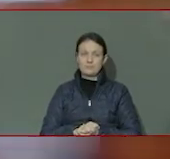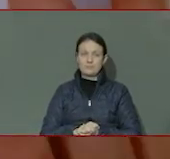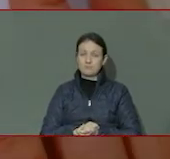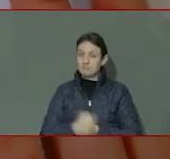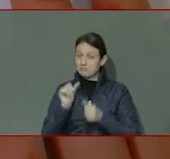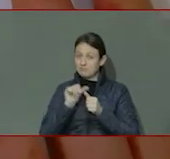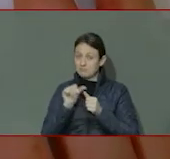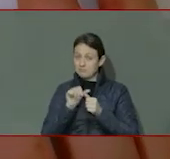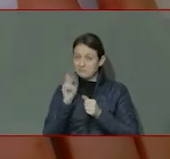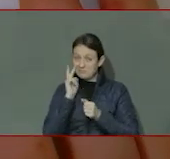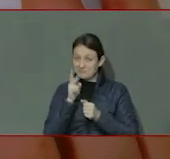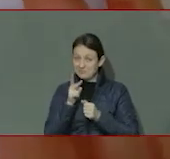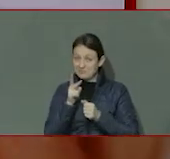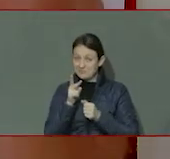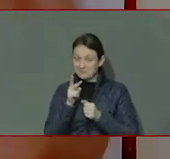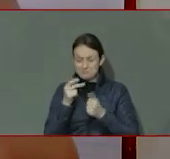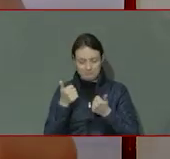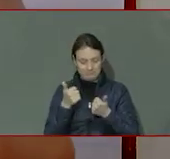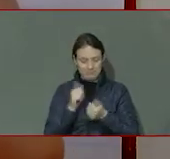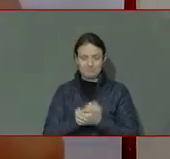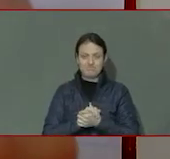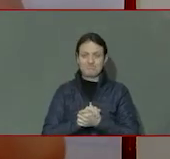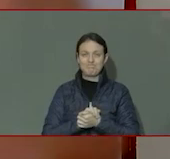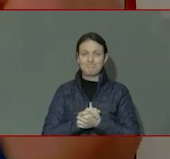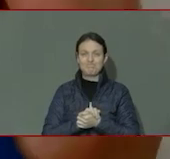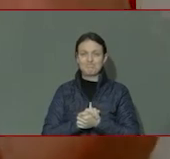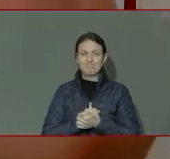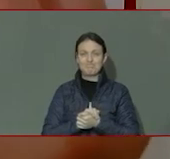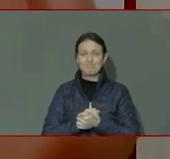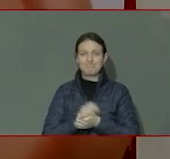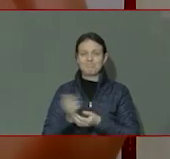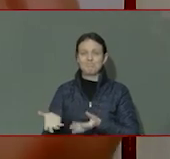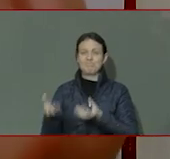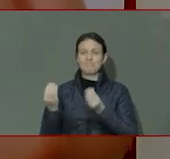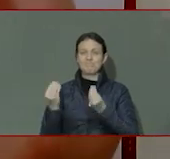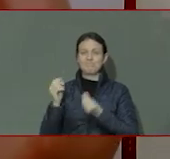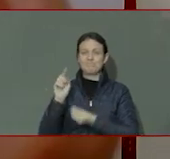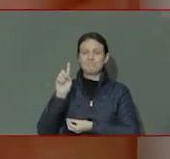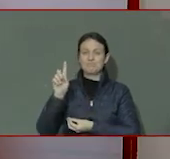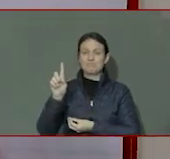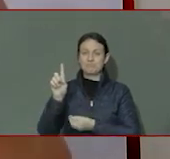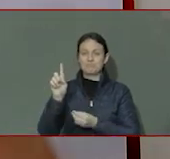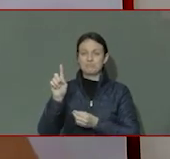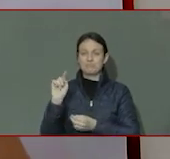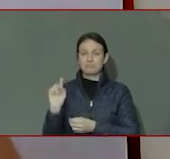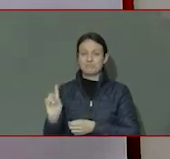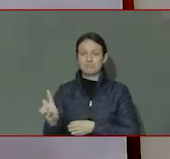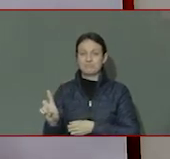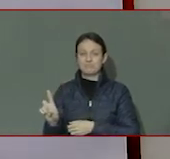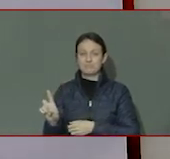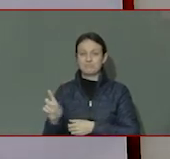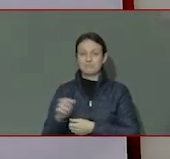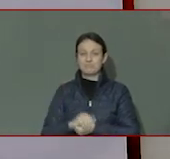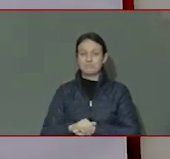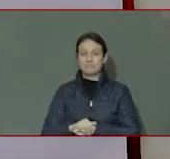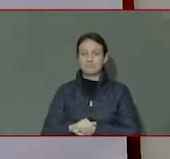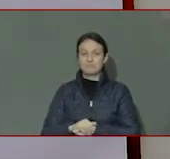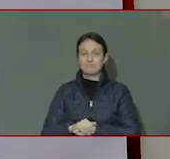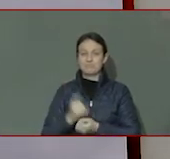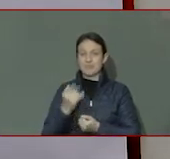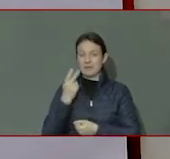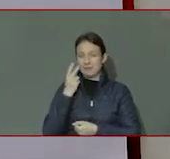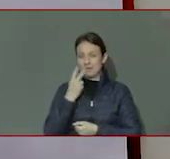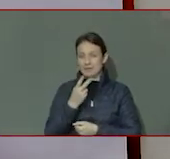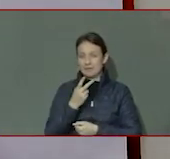Better. There we go. And this is going to be a 1-to-1. And then I see that